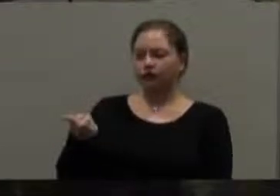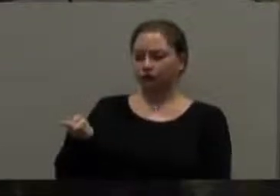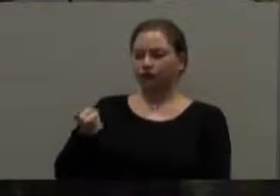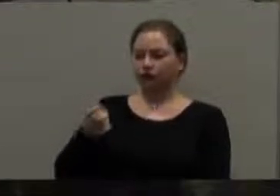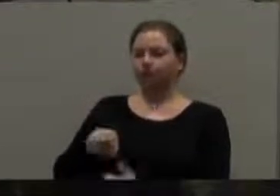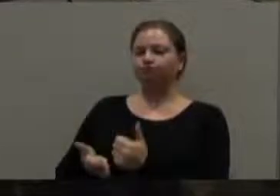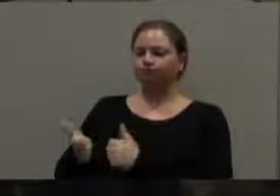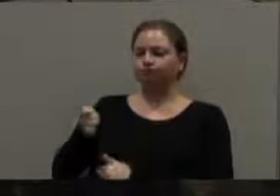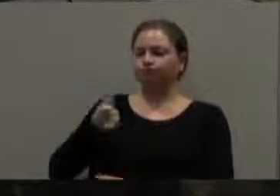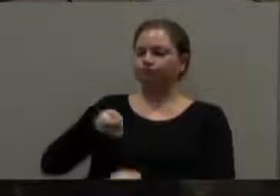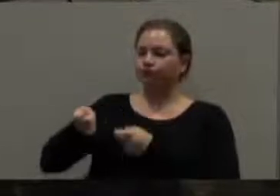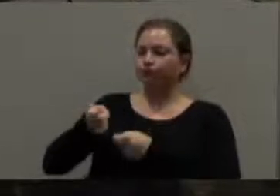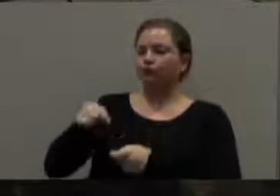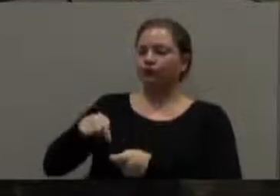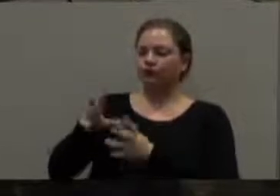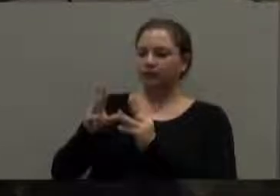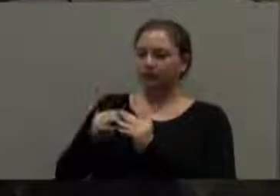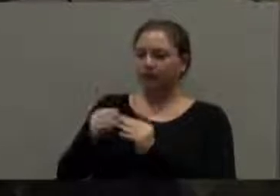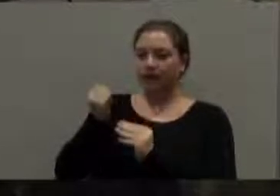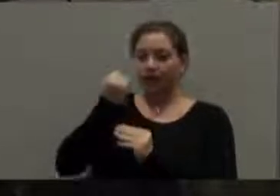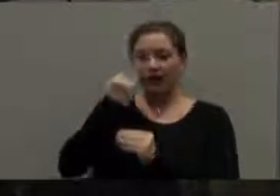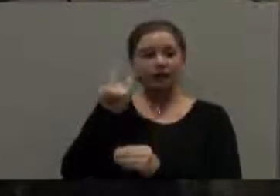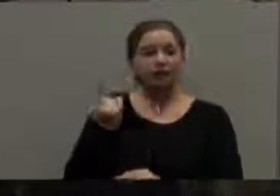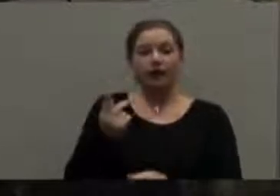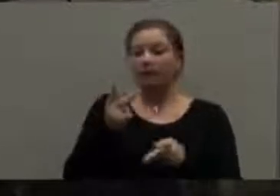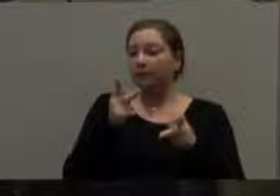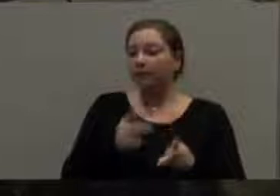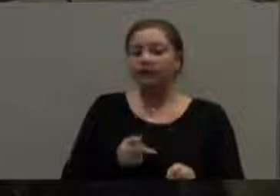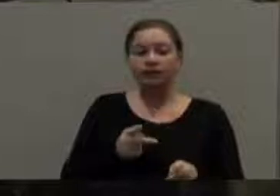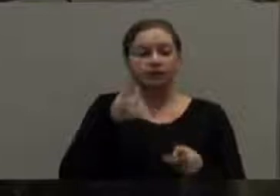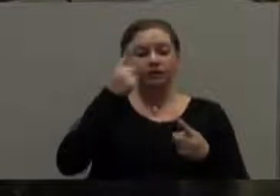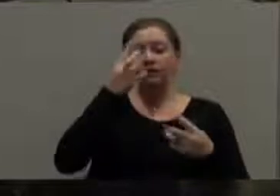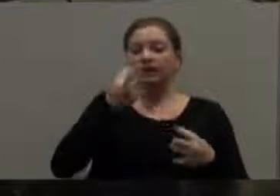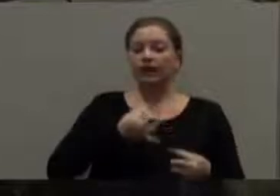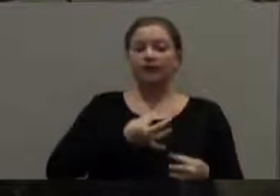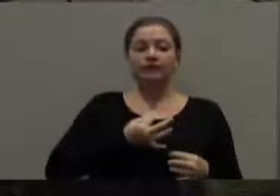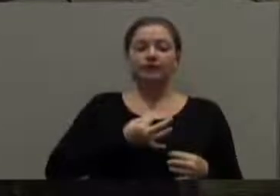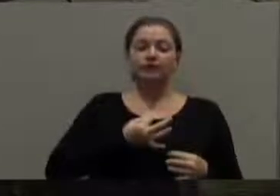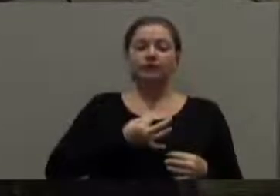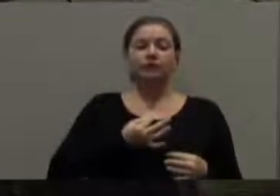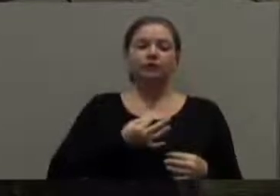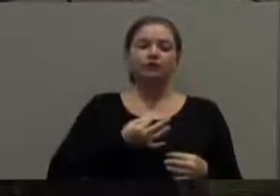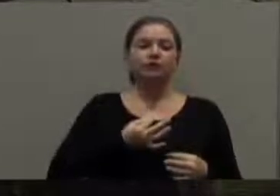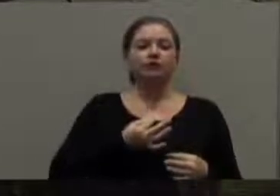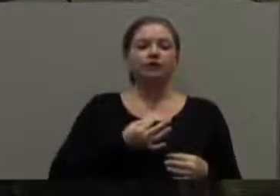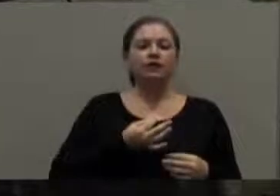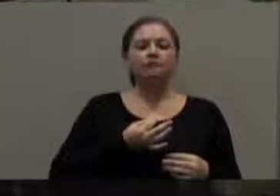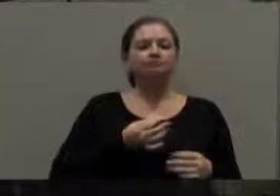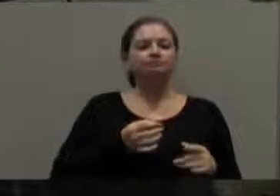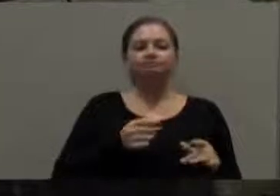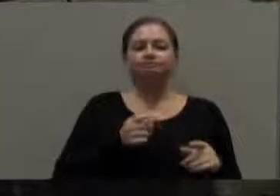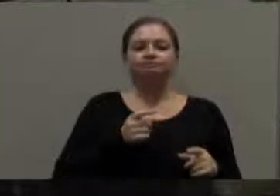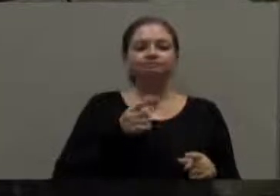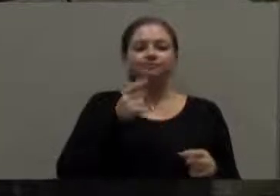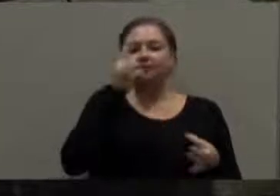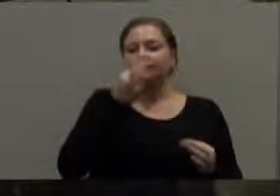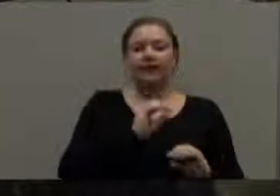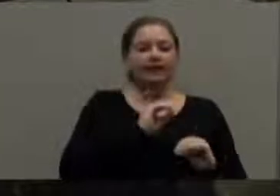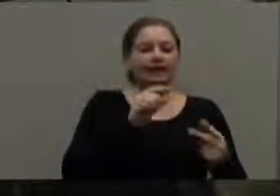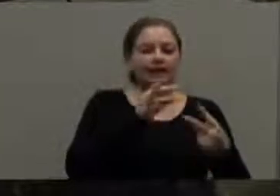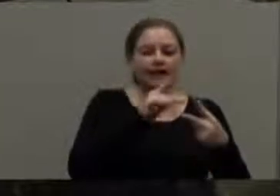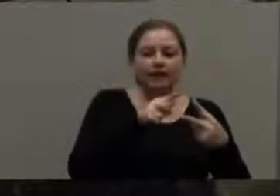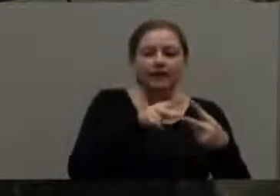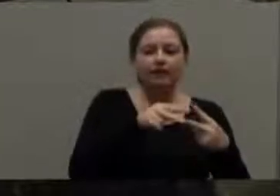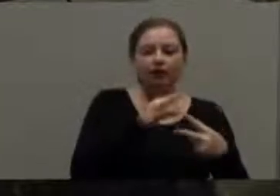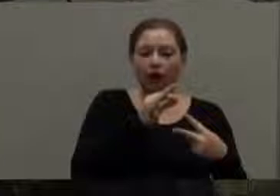and if somebody takes a pass, I think it's practice of this board to allow that person to reconsider if that person wants to reconsider that